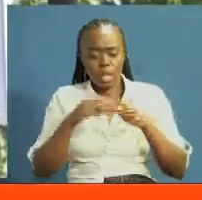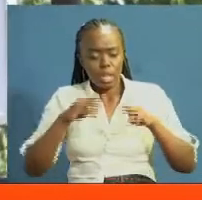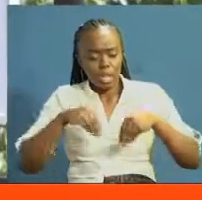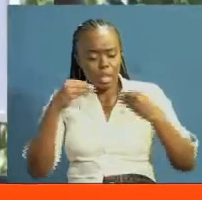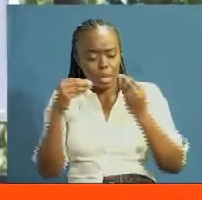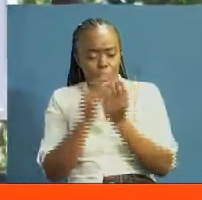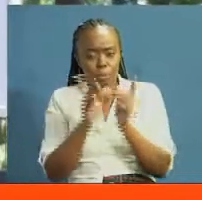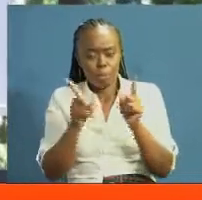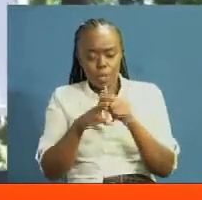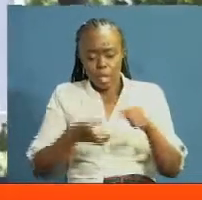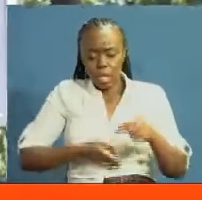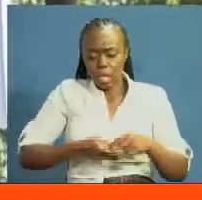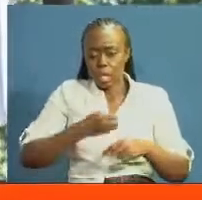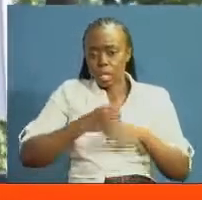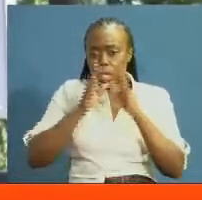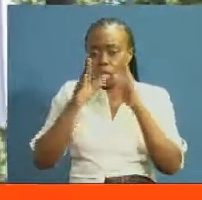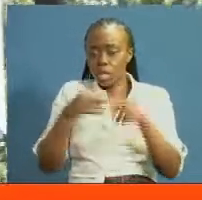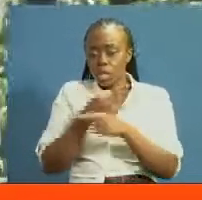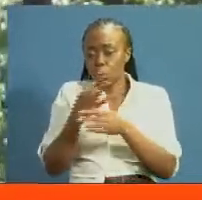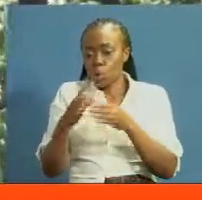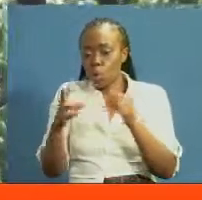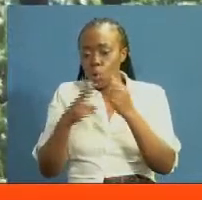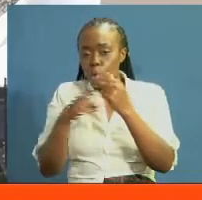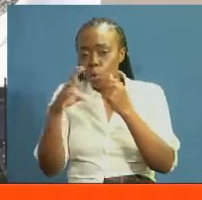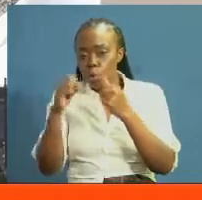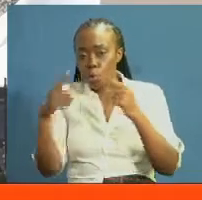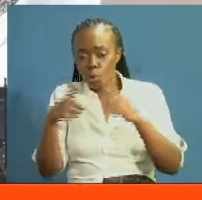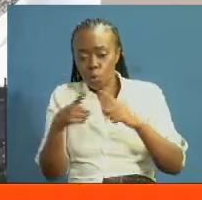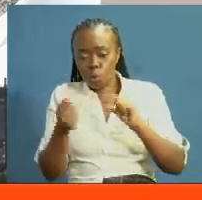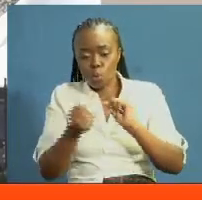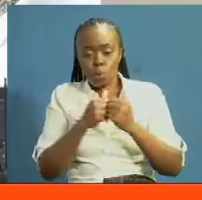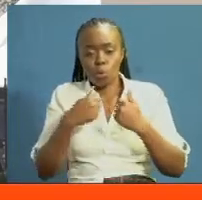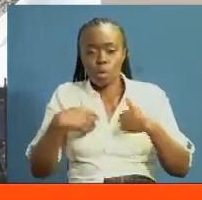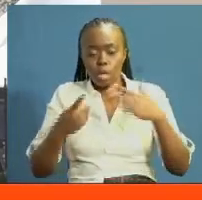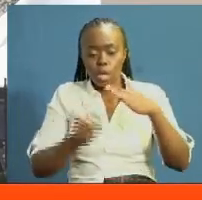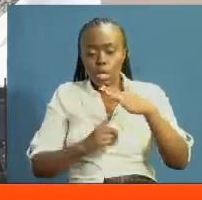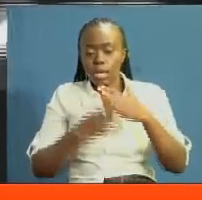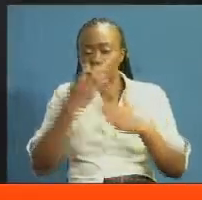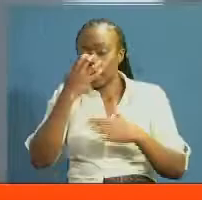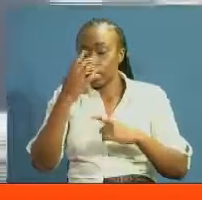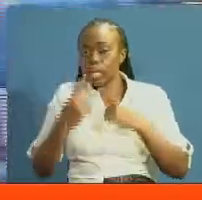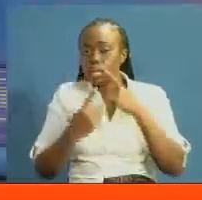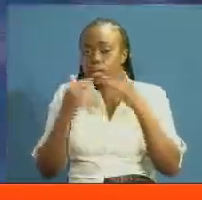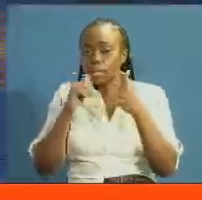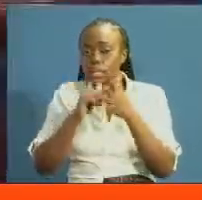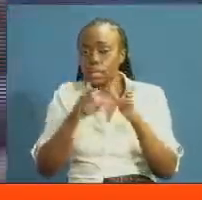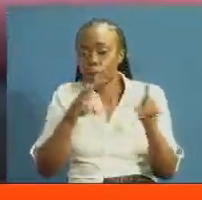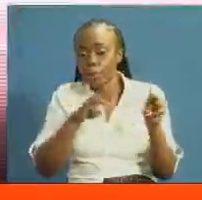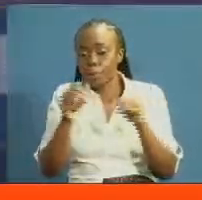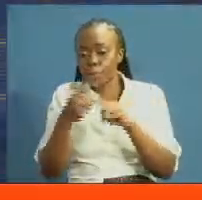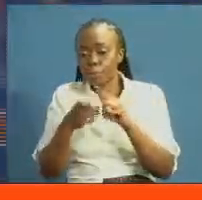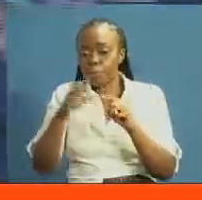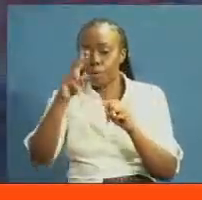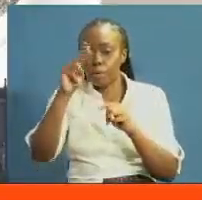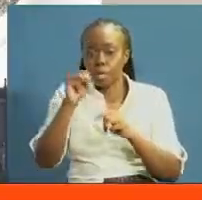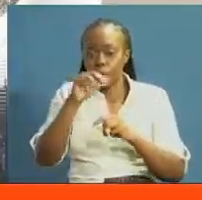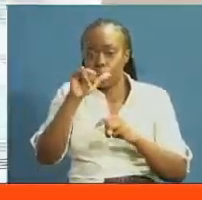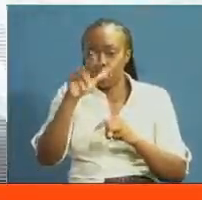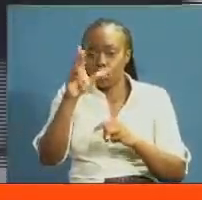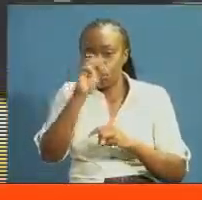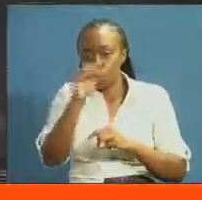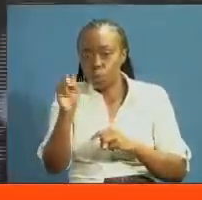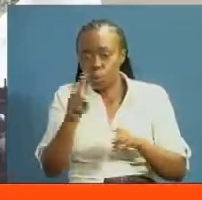accusation and ownership of the 200-acre Yatta land, which the Deputy President William Ruto claimed that he grabbed from the National Youth Service.